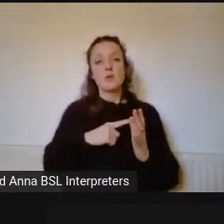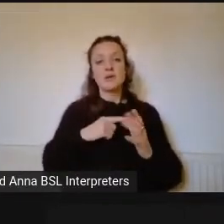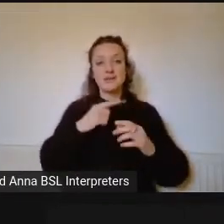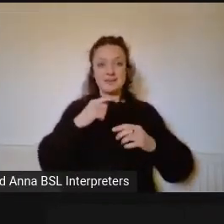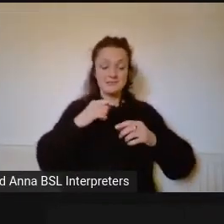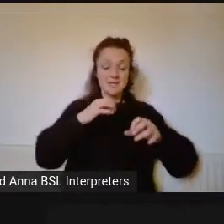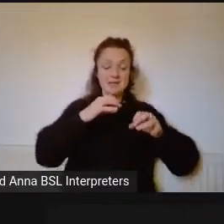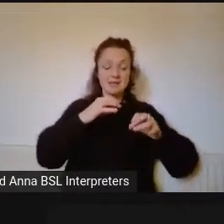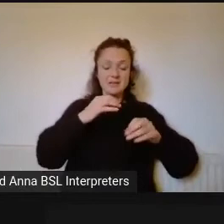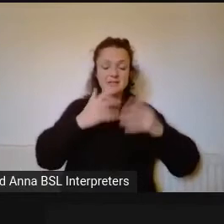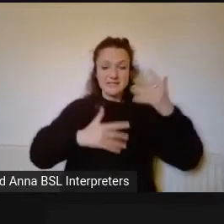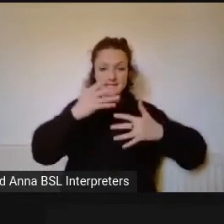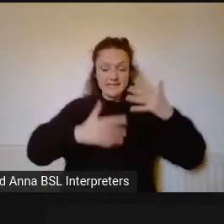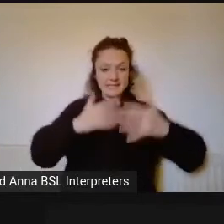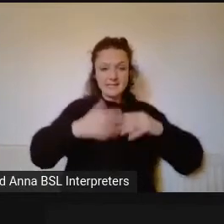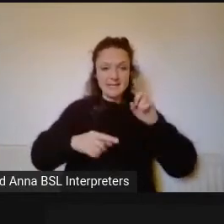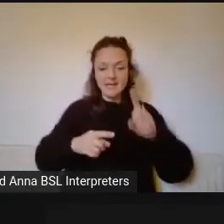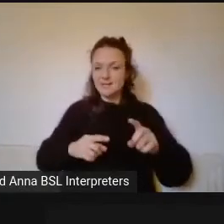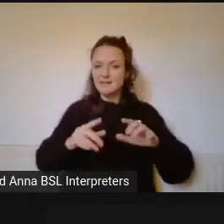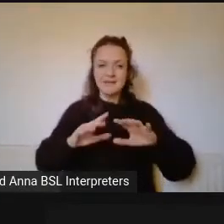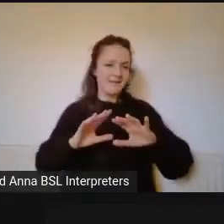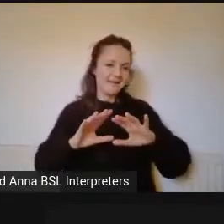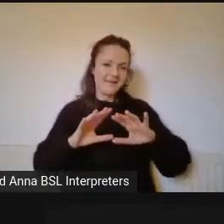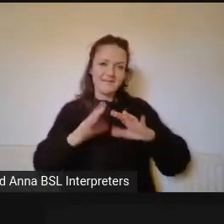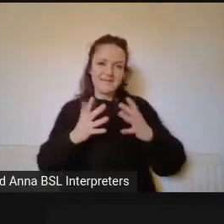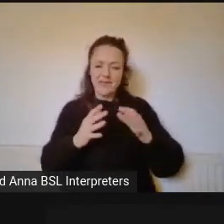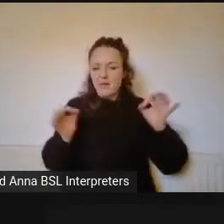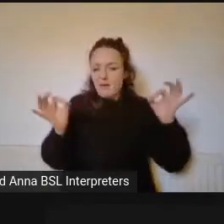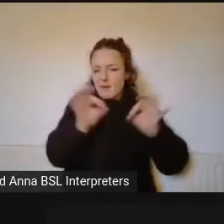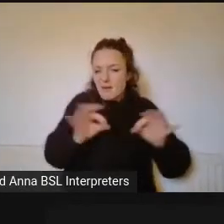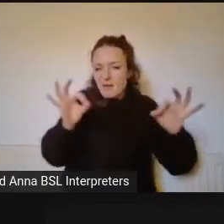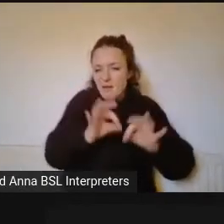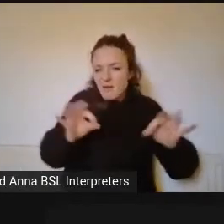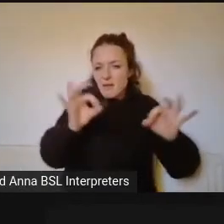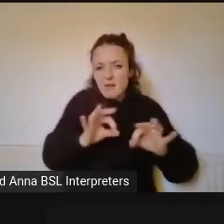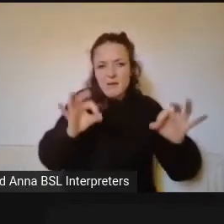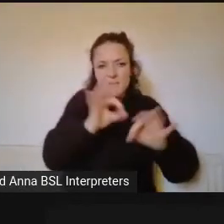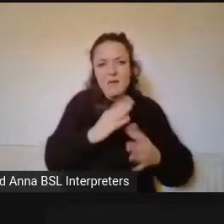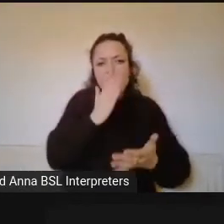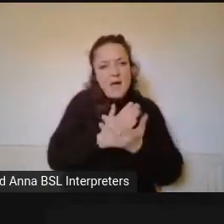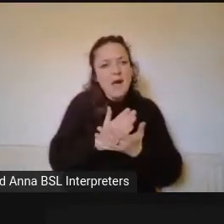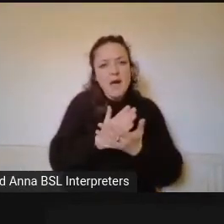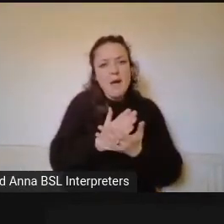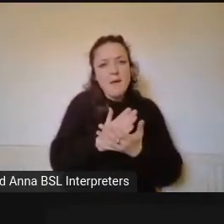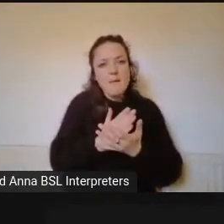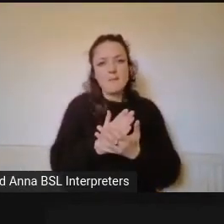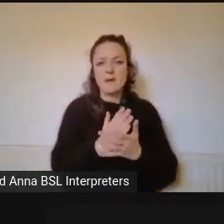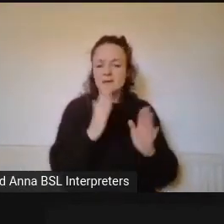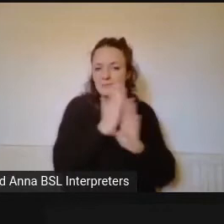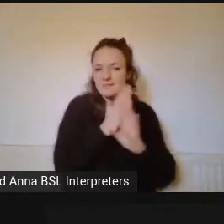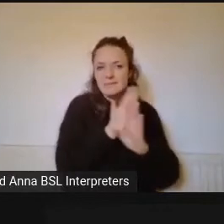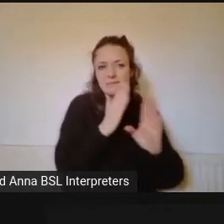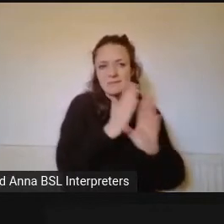non-transparency, right? There's a lot of actually secrecy, I mean, especially around